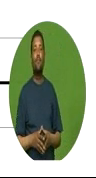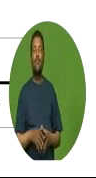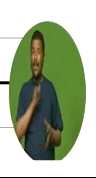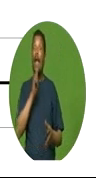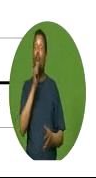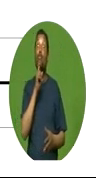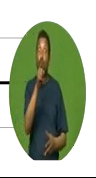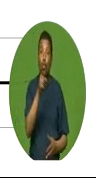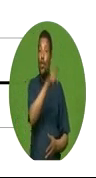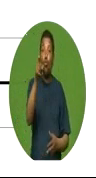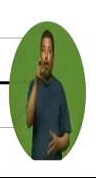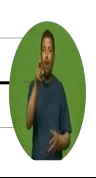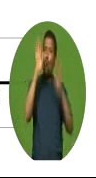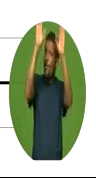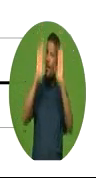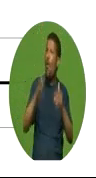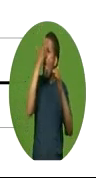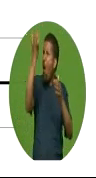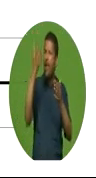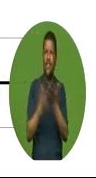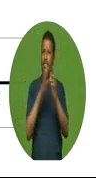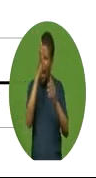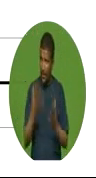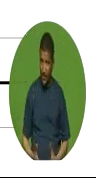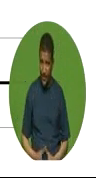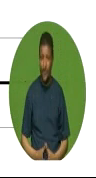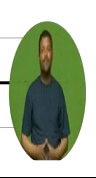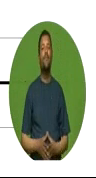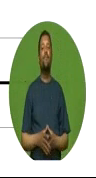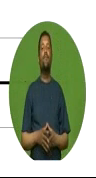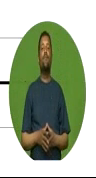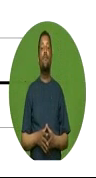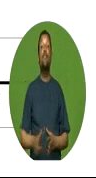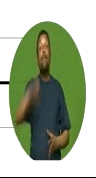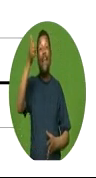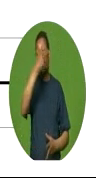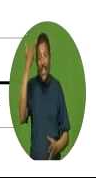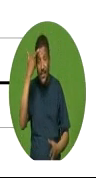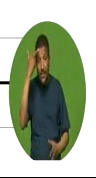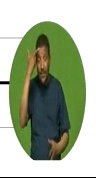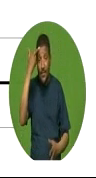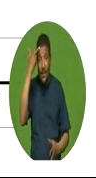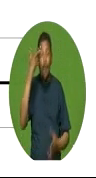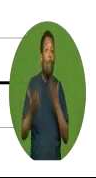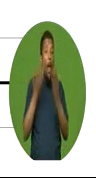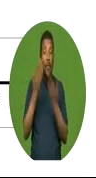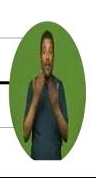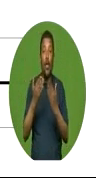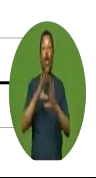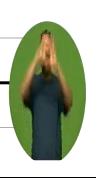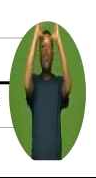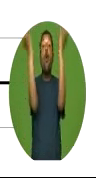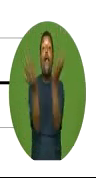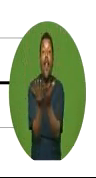am sure you are wondering why this happened. The main reason might be the